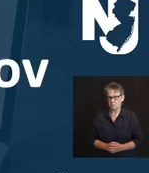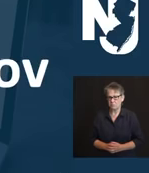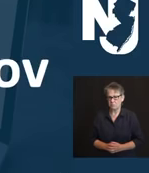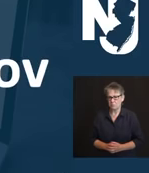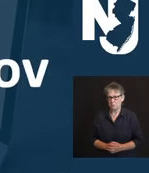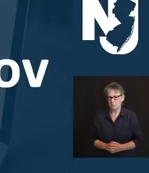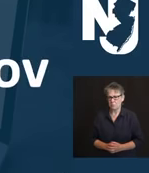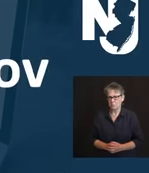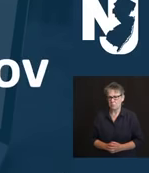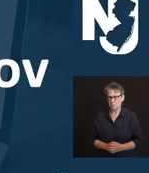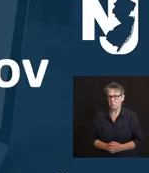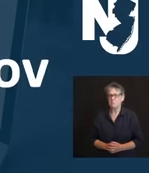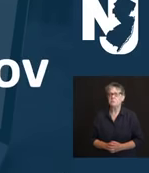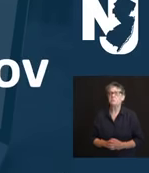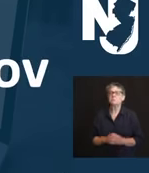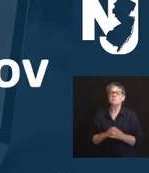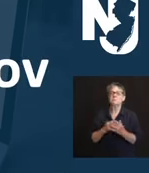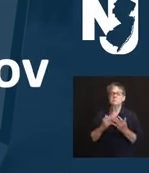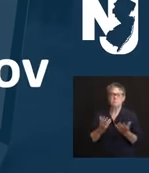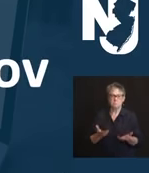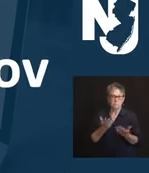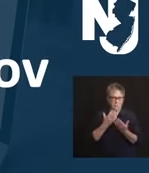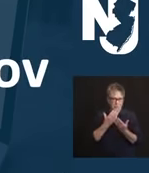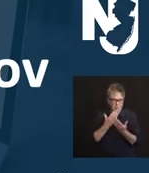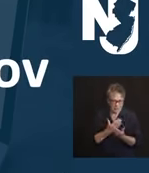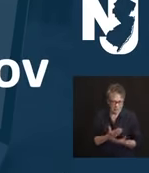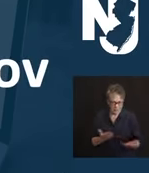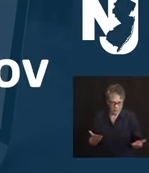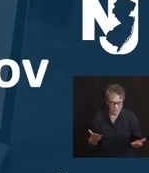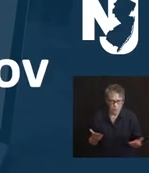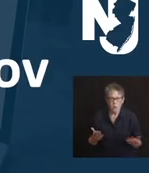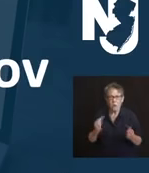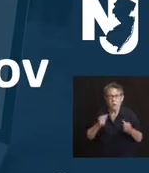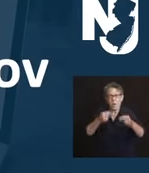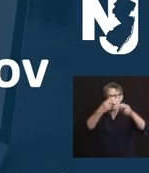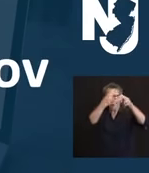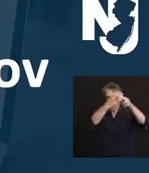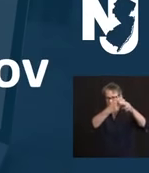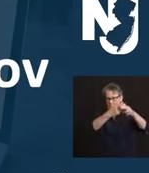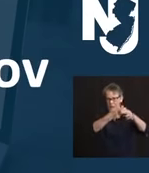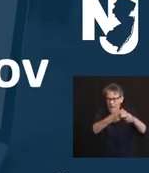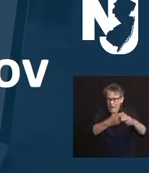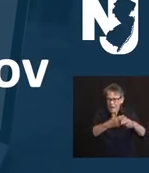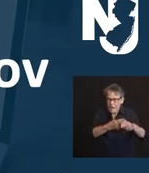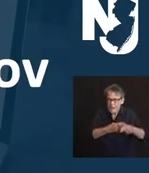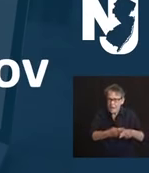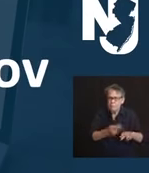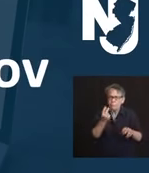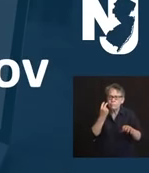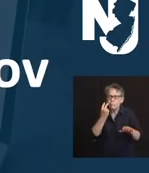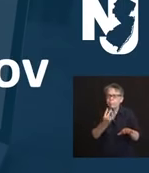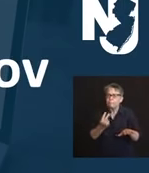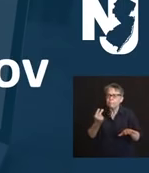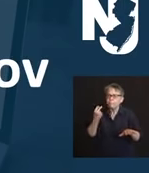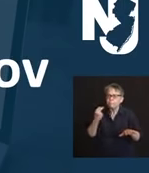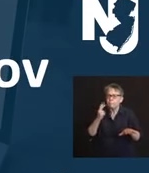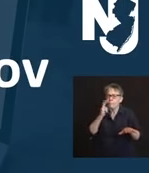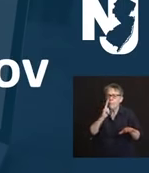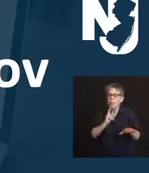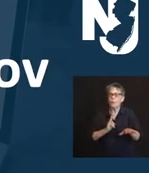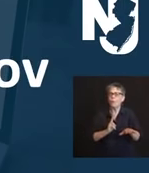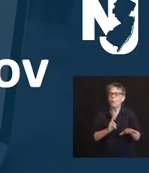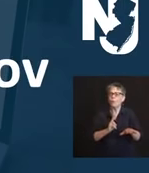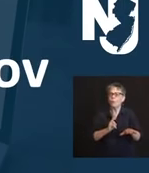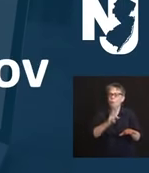Thank you. Let none of their names or memories ever be lost to time. With that, please help me welcome the woman who needs no introduction,